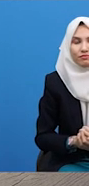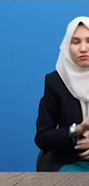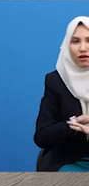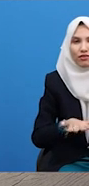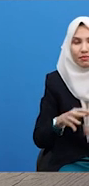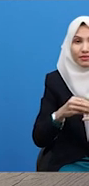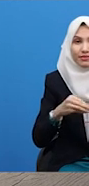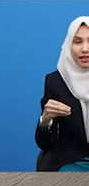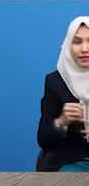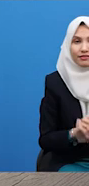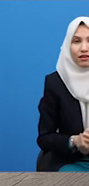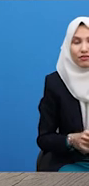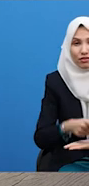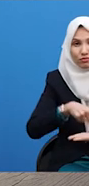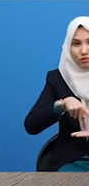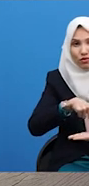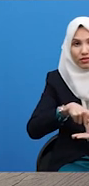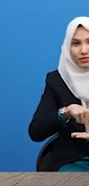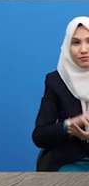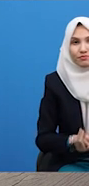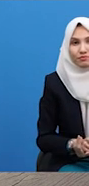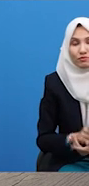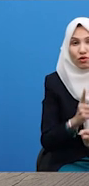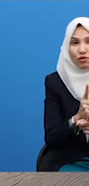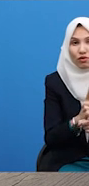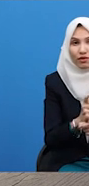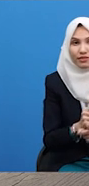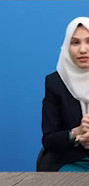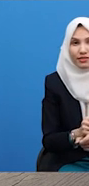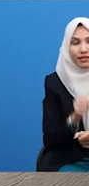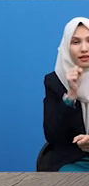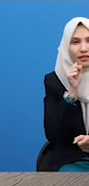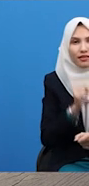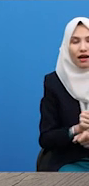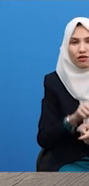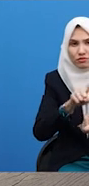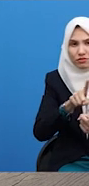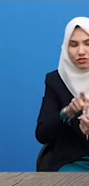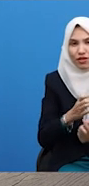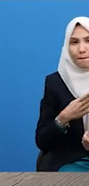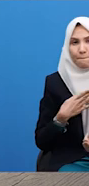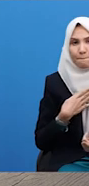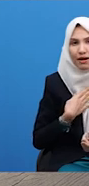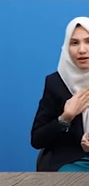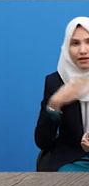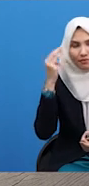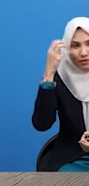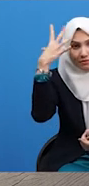for this position. You're right, Sally. I've changed my mind. I will get